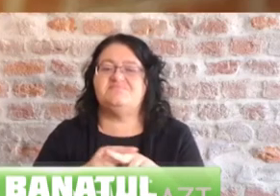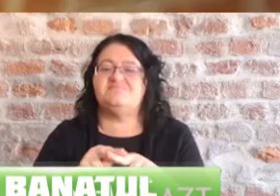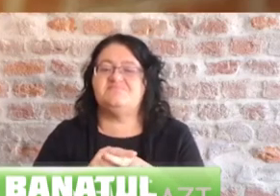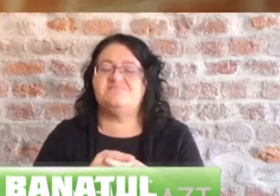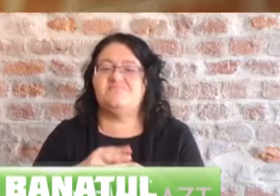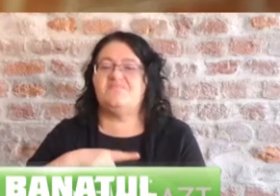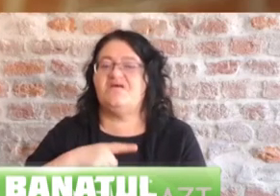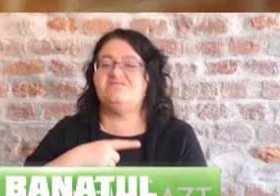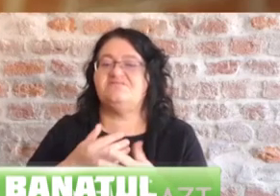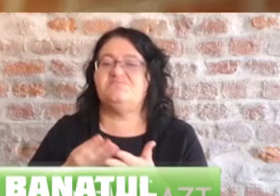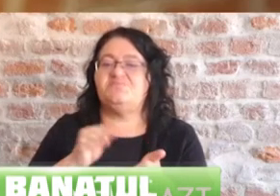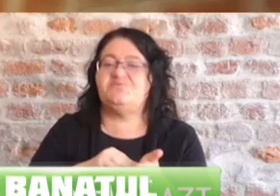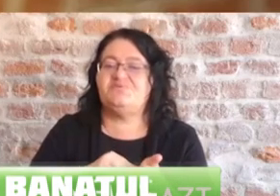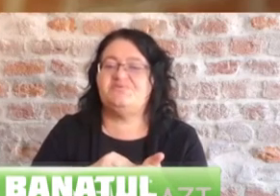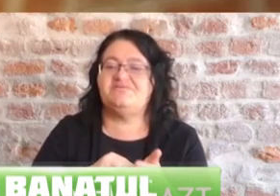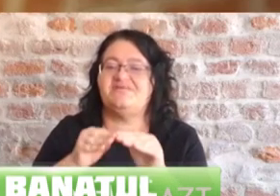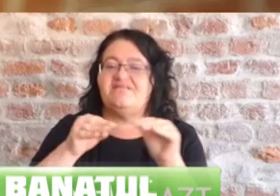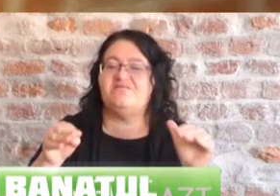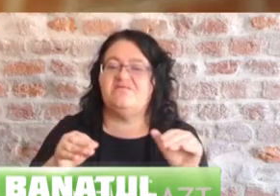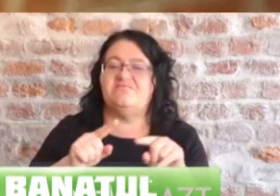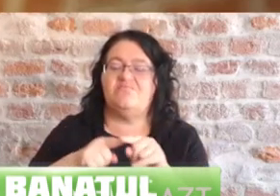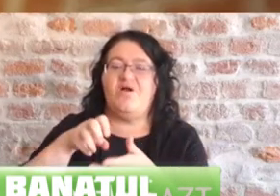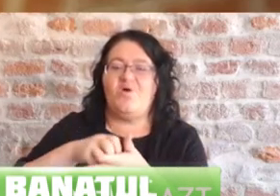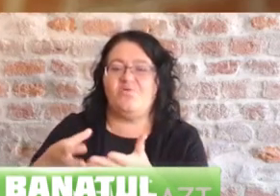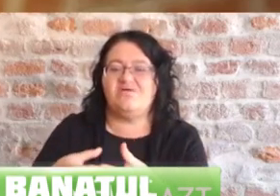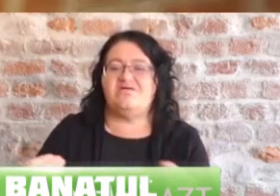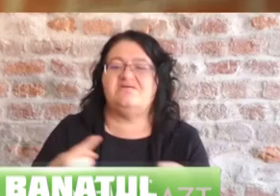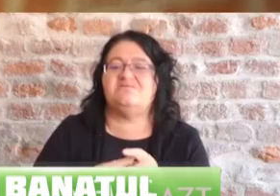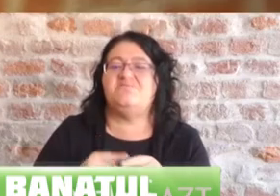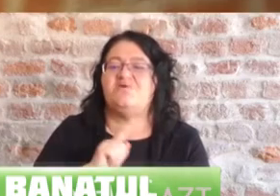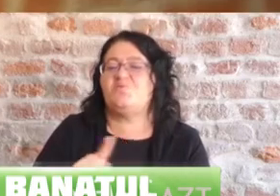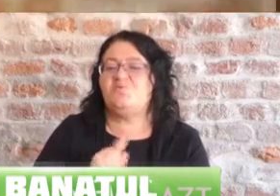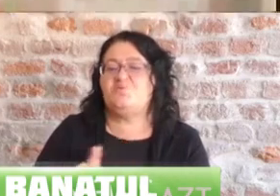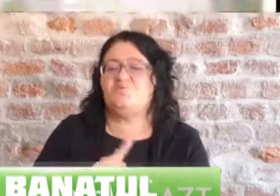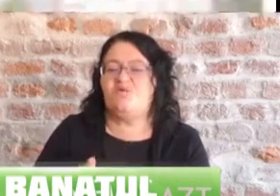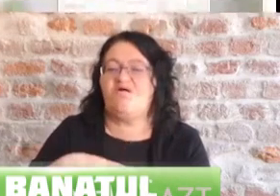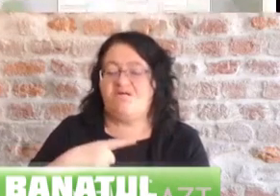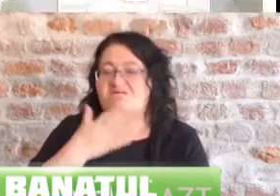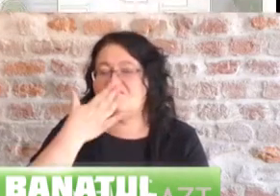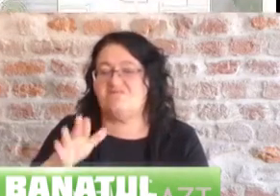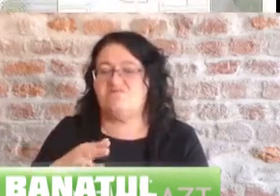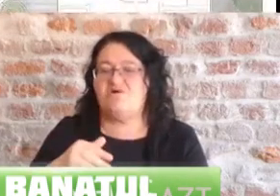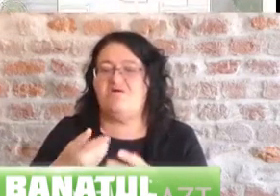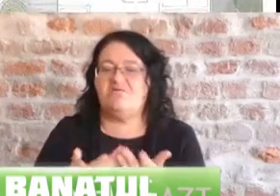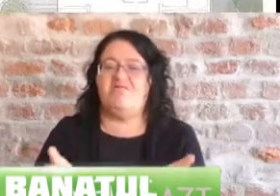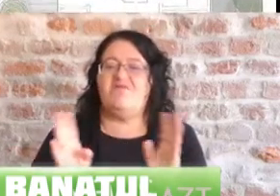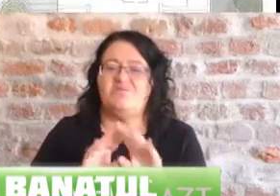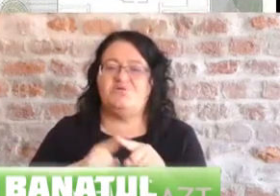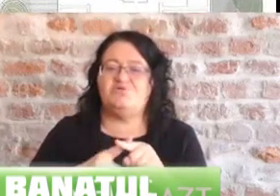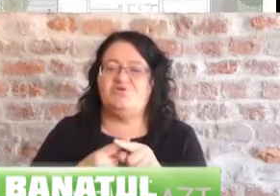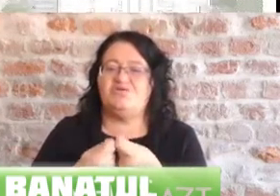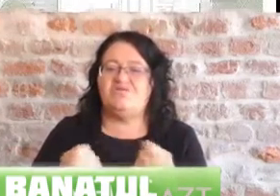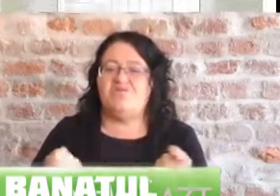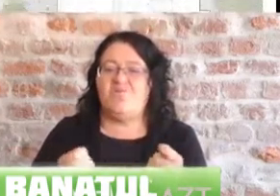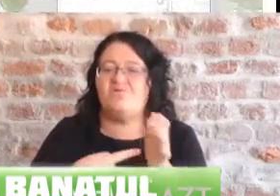The height and density of the plants respect the values of the existing environment and the need